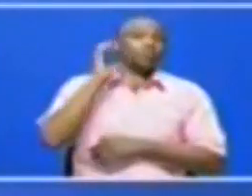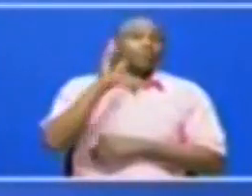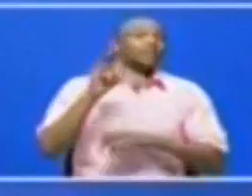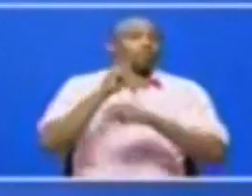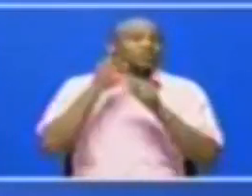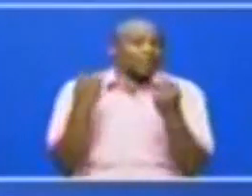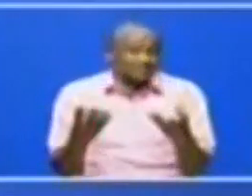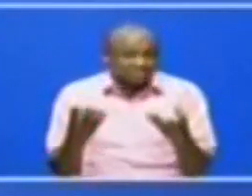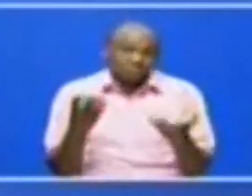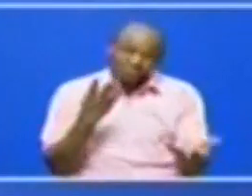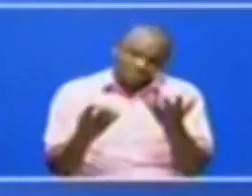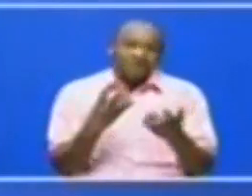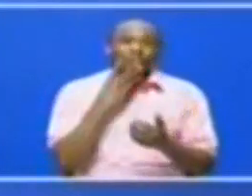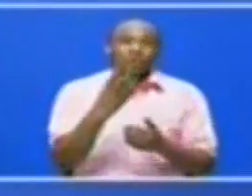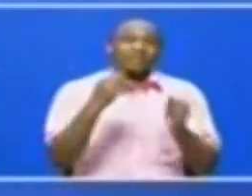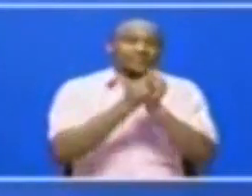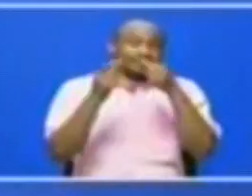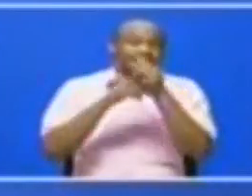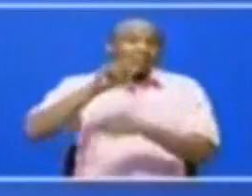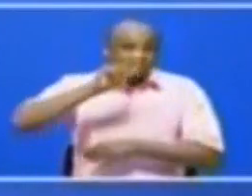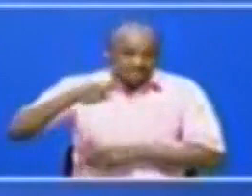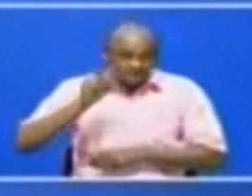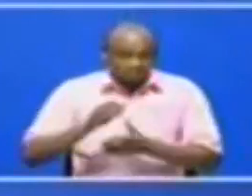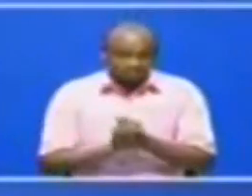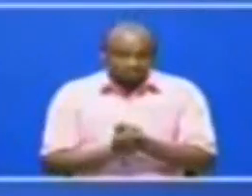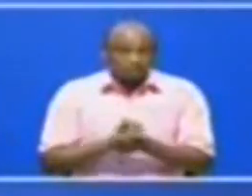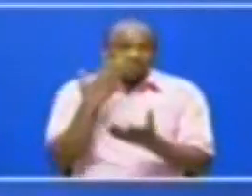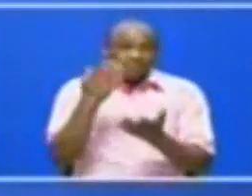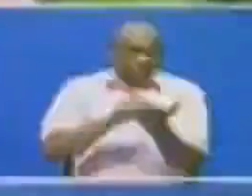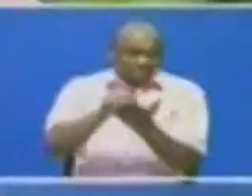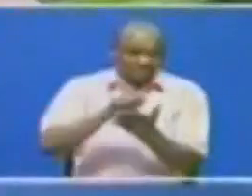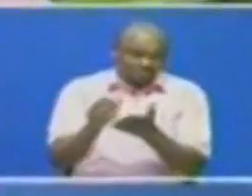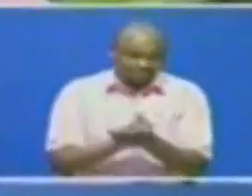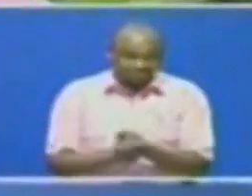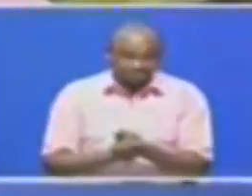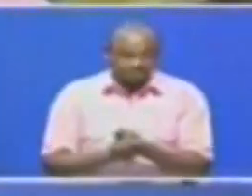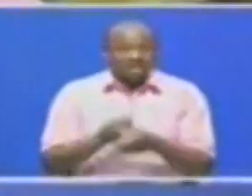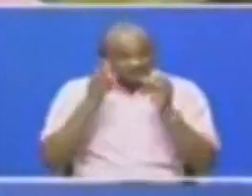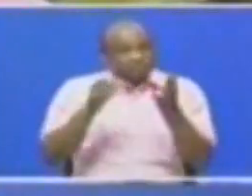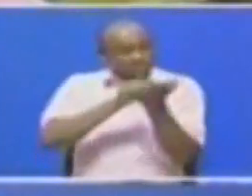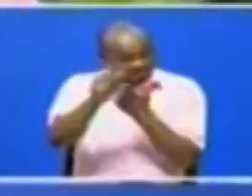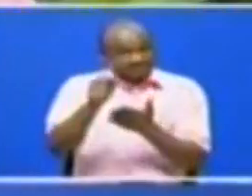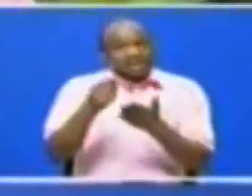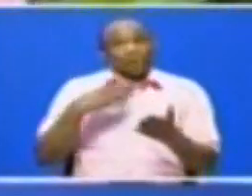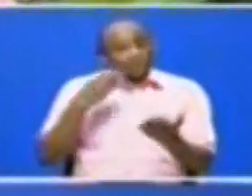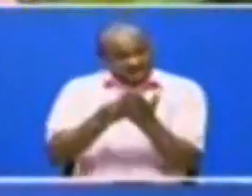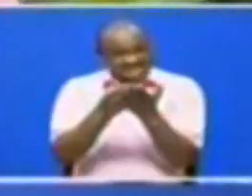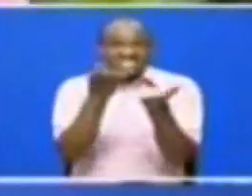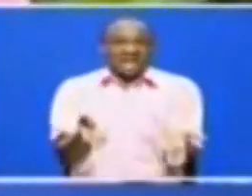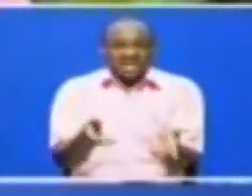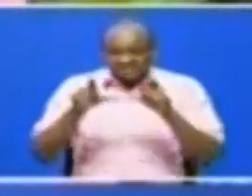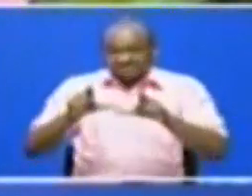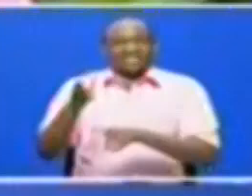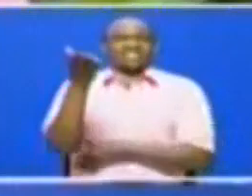spend an estimated 416 million shillings on ballot papers. If we can print our money here, certificates